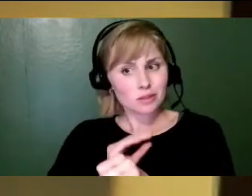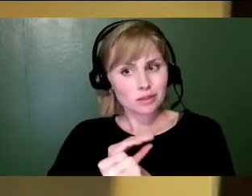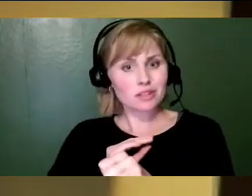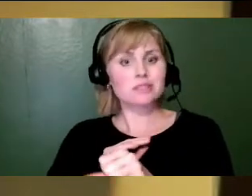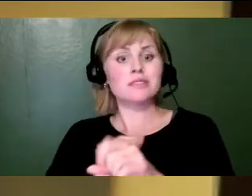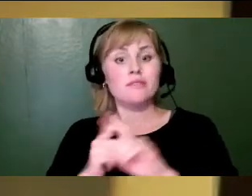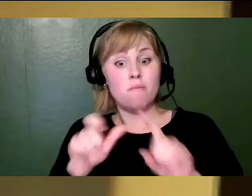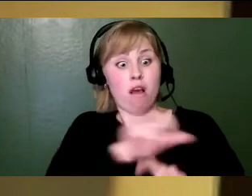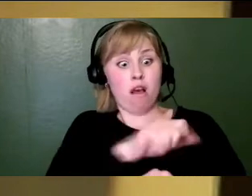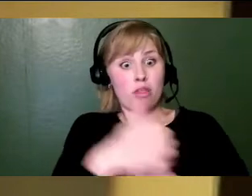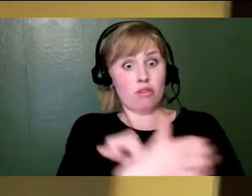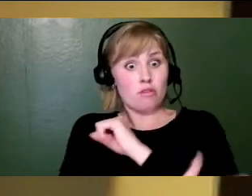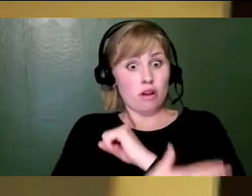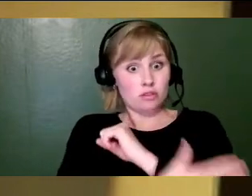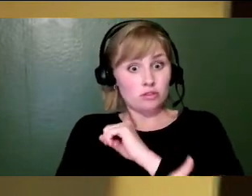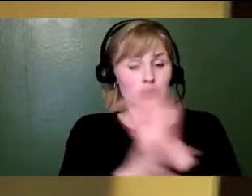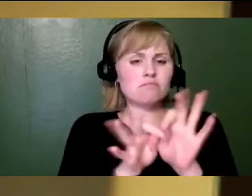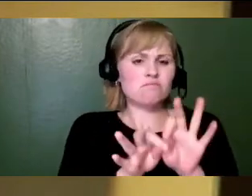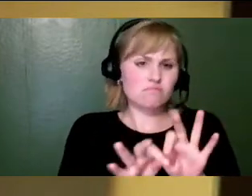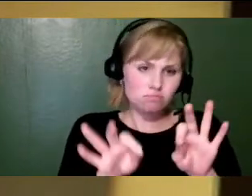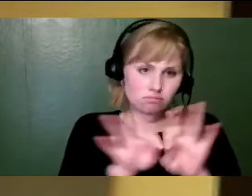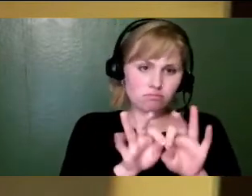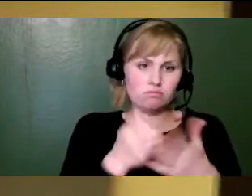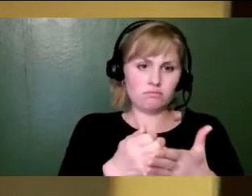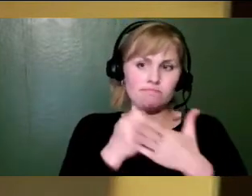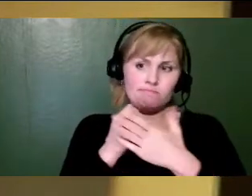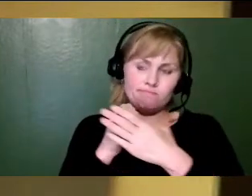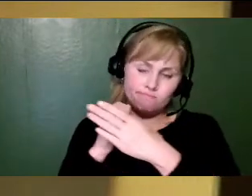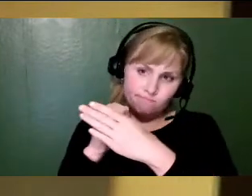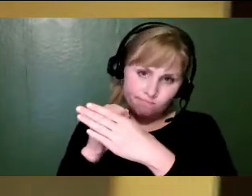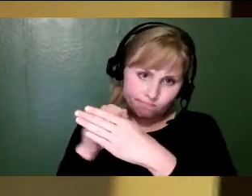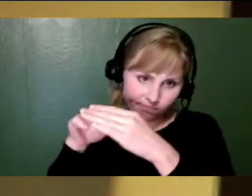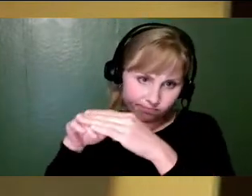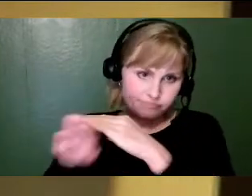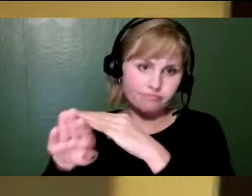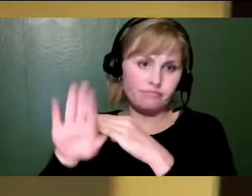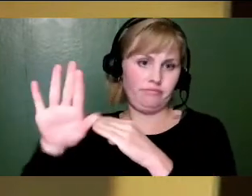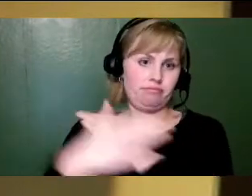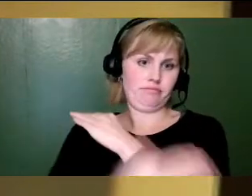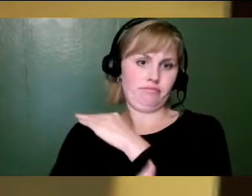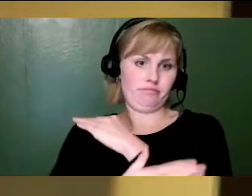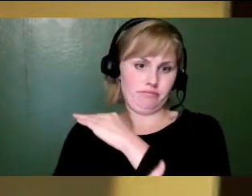for breaking into the field and for advancing within it to start getting work as an arbitrator.